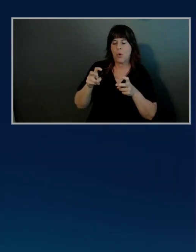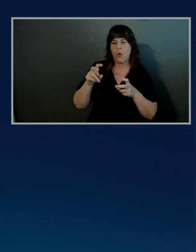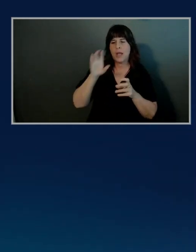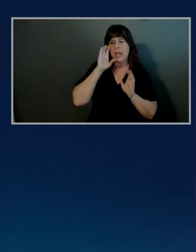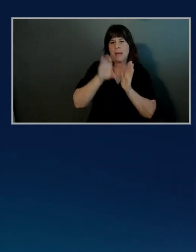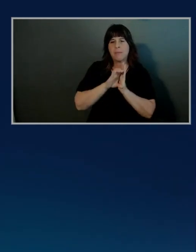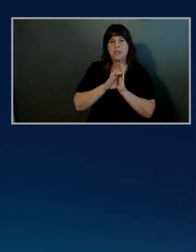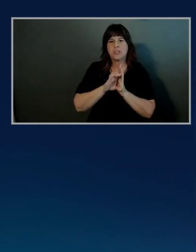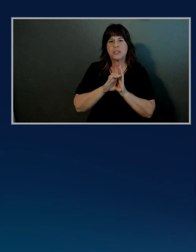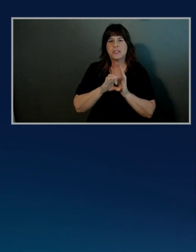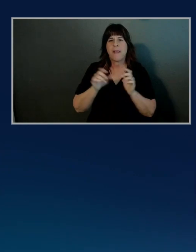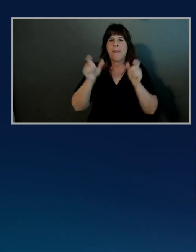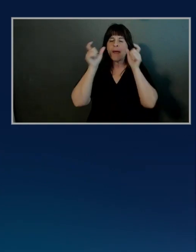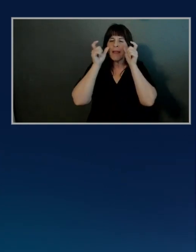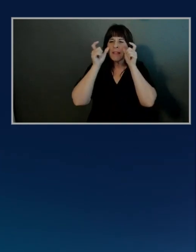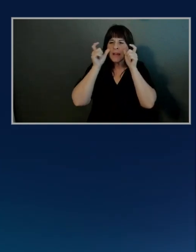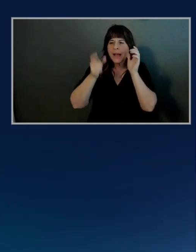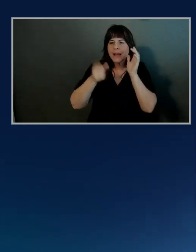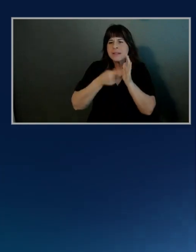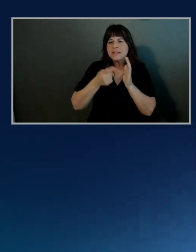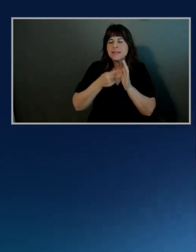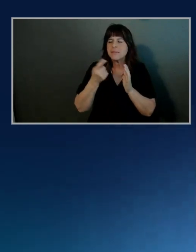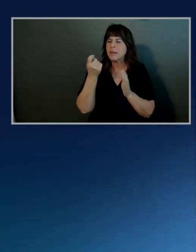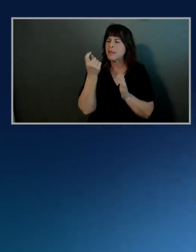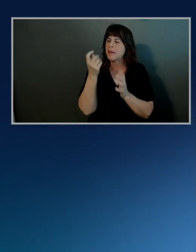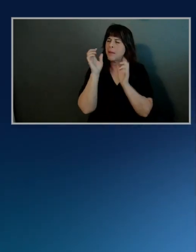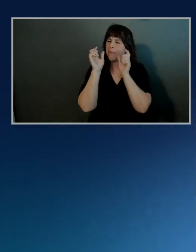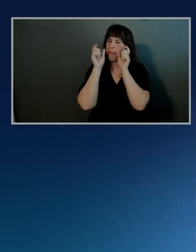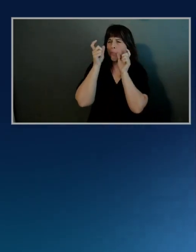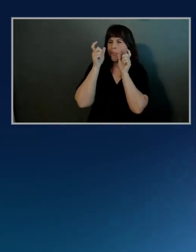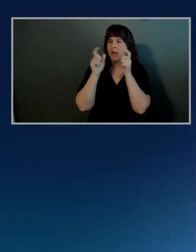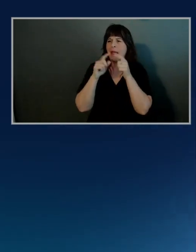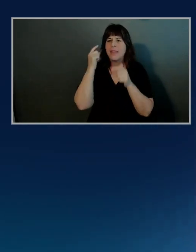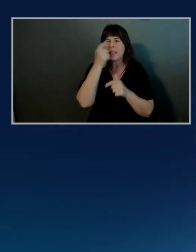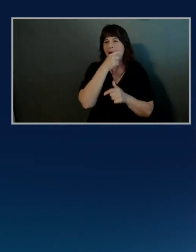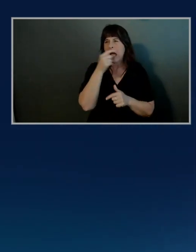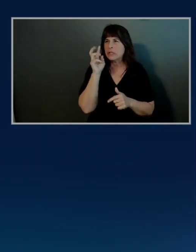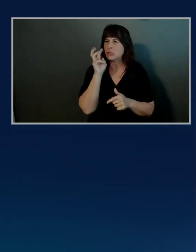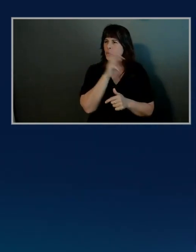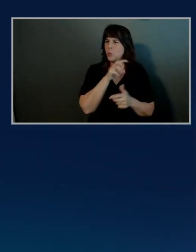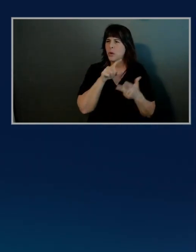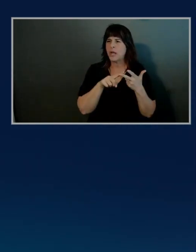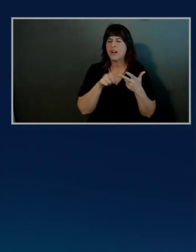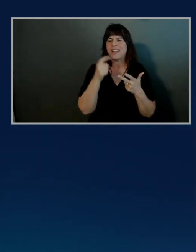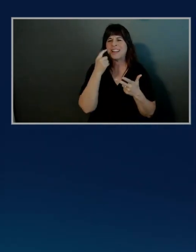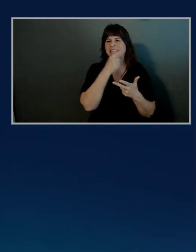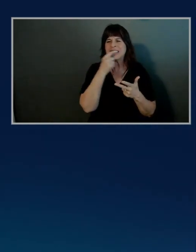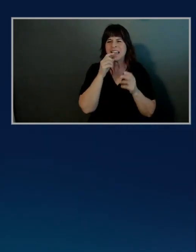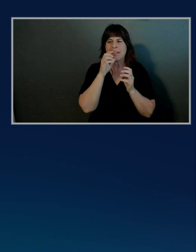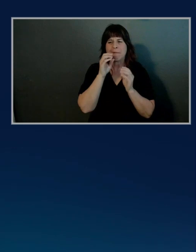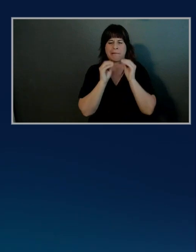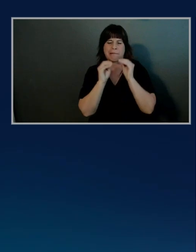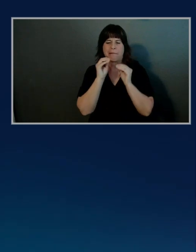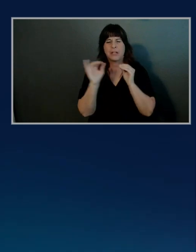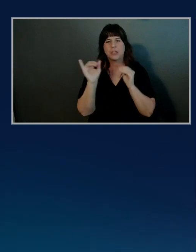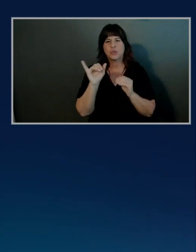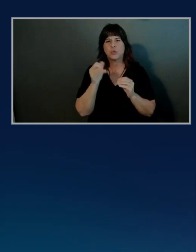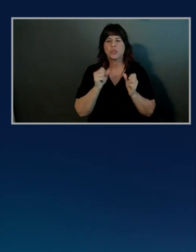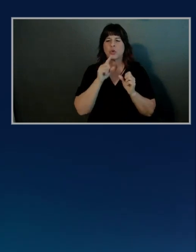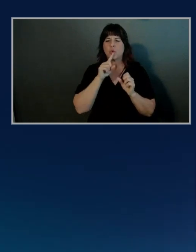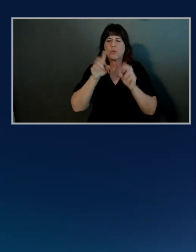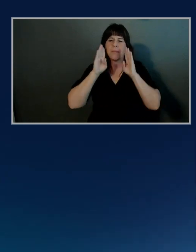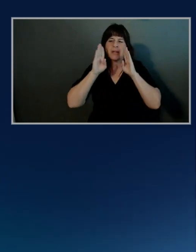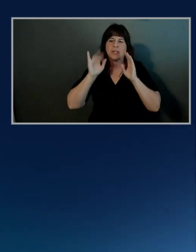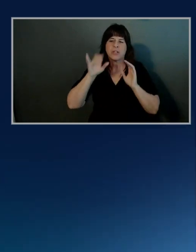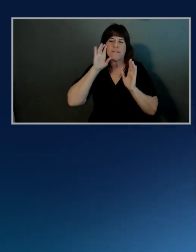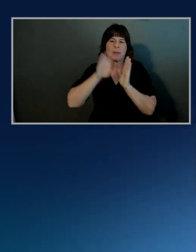of the glasses sometimes that are distorted. The eyes can look a little bit weird. The teeth sometimes look odd. So that's something that you could look out for with that.